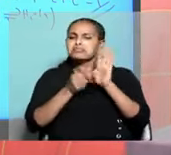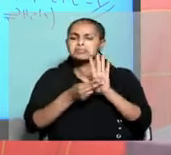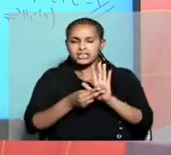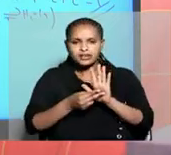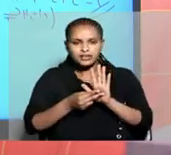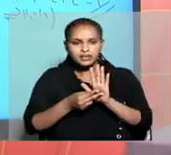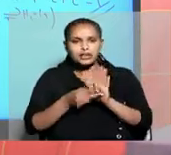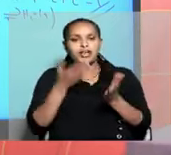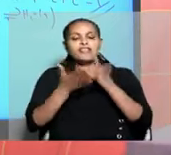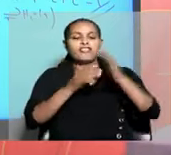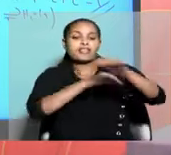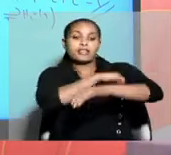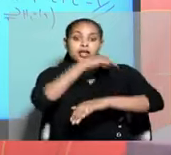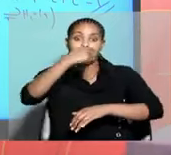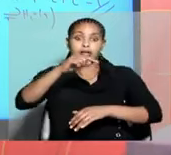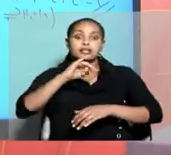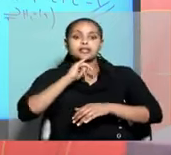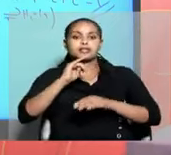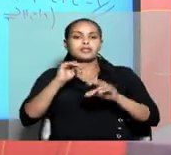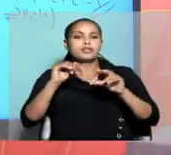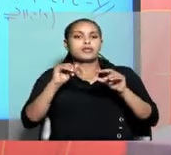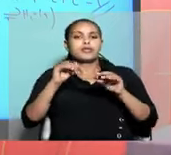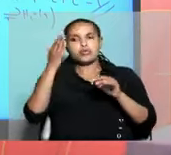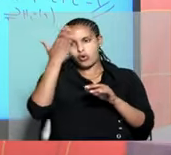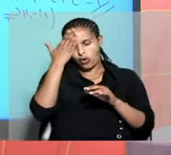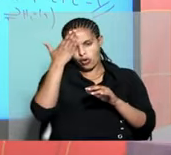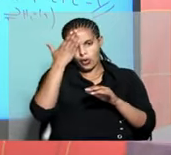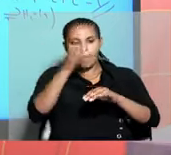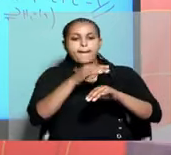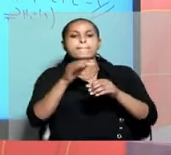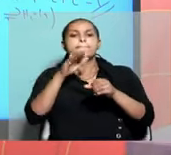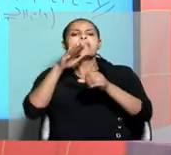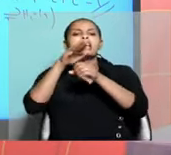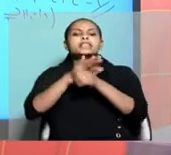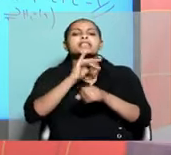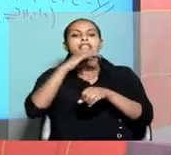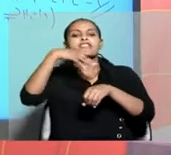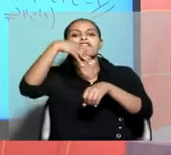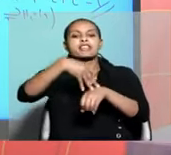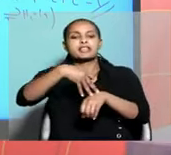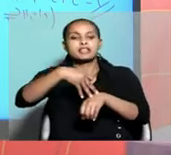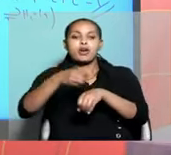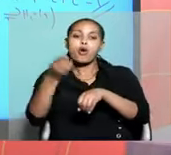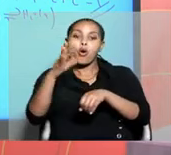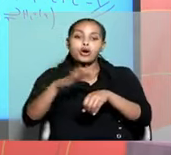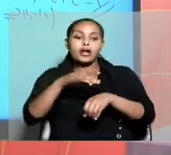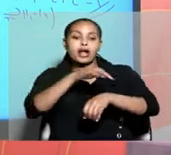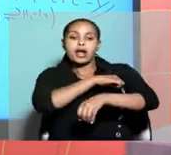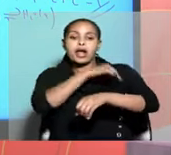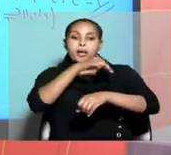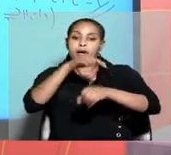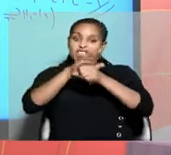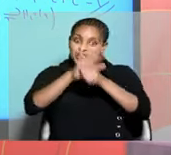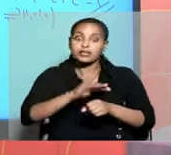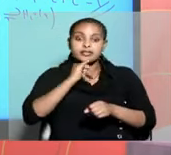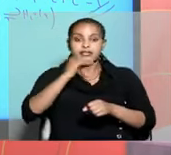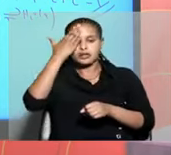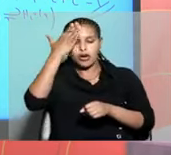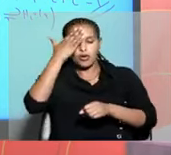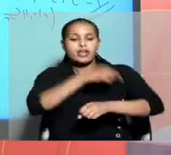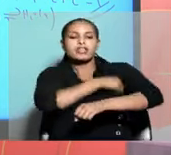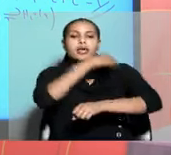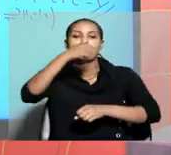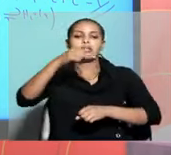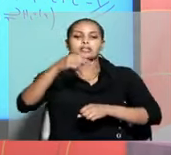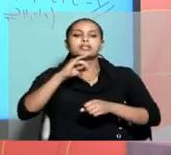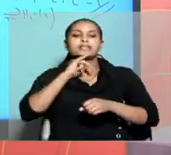mean? If temperature is known, then pressure is fixed. Or if pressure is known,